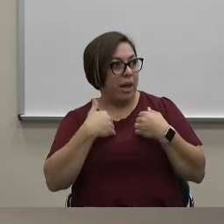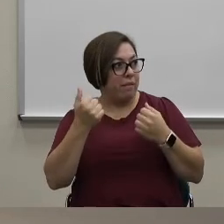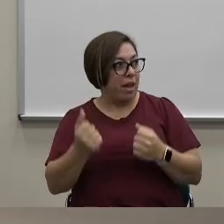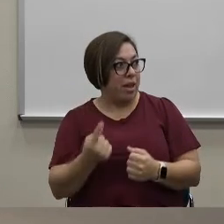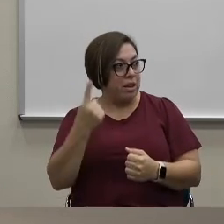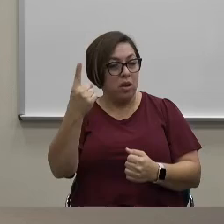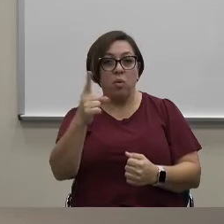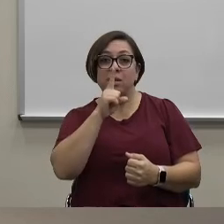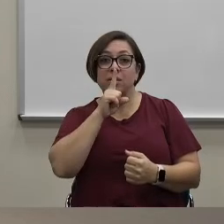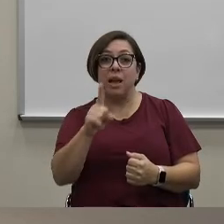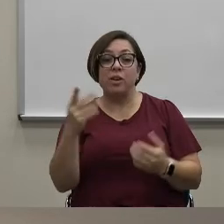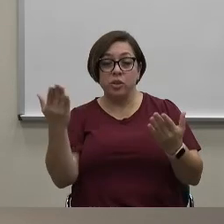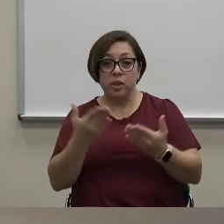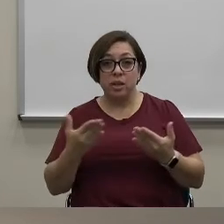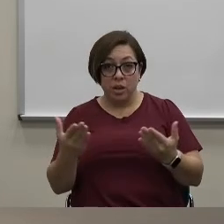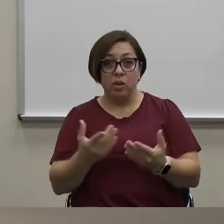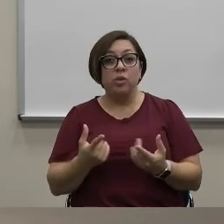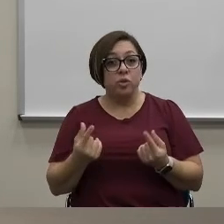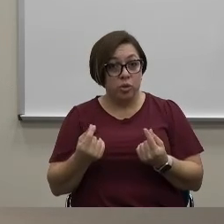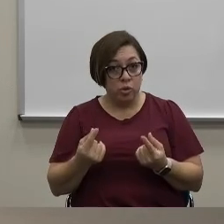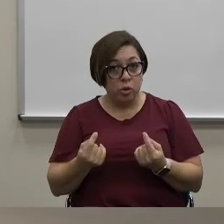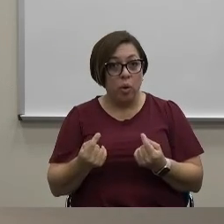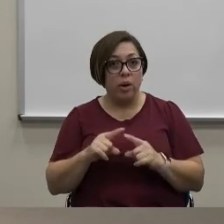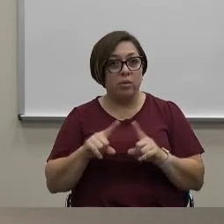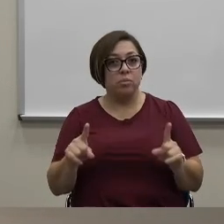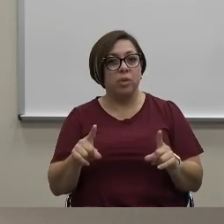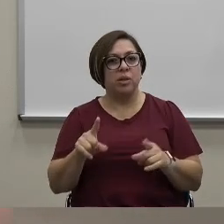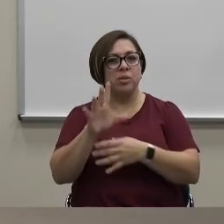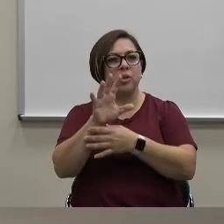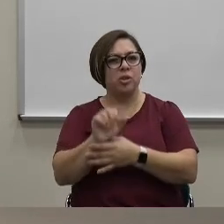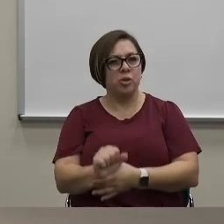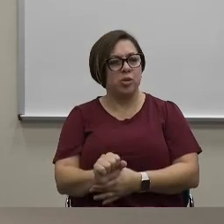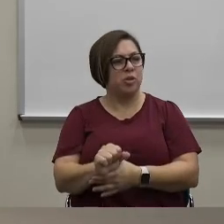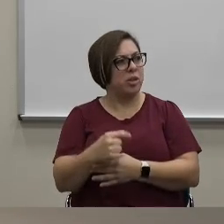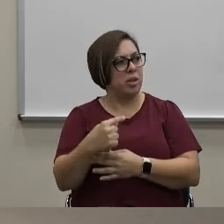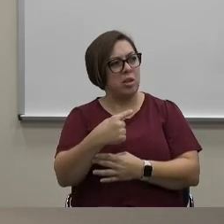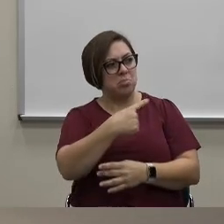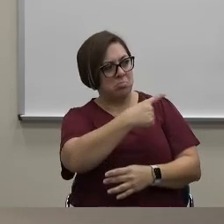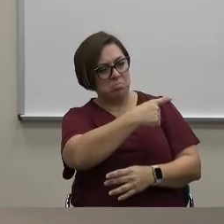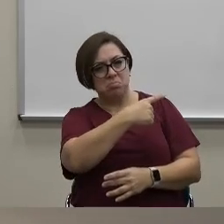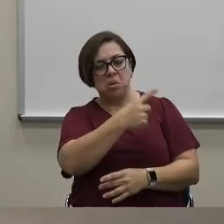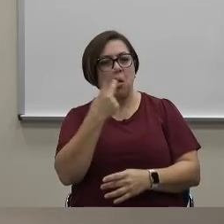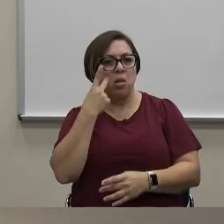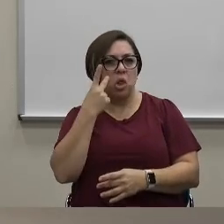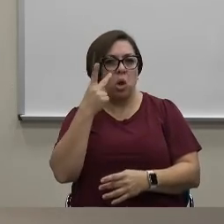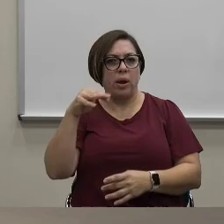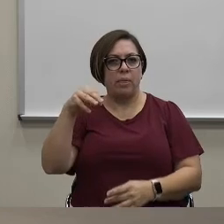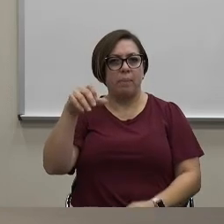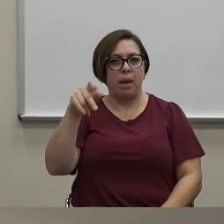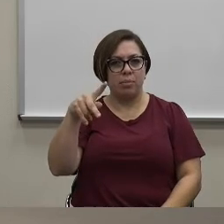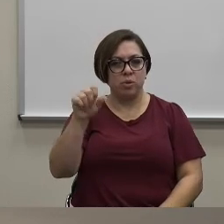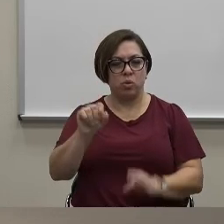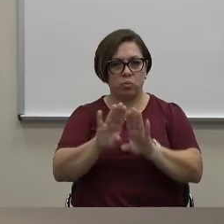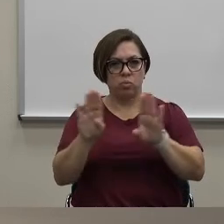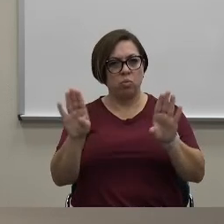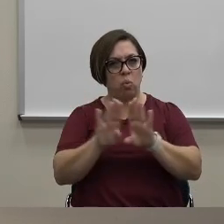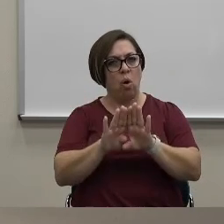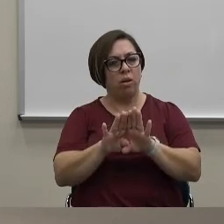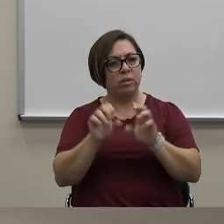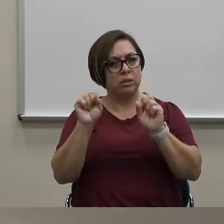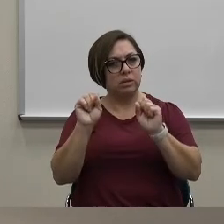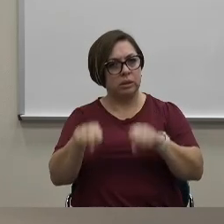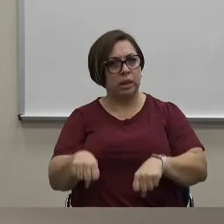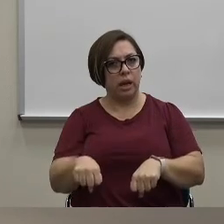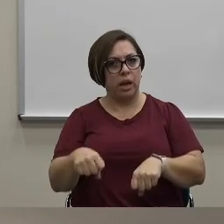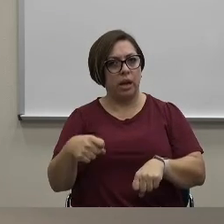it, but normally I would invite folks to come down and spend a little time getting a close-up look at the maps on the wall. And we